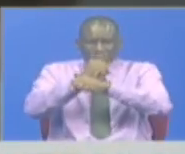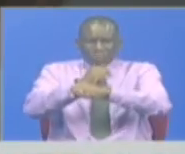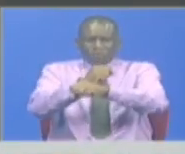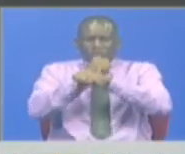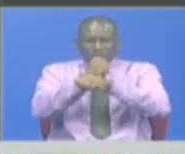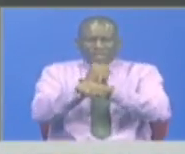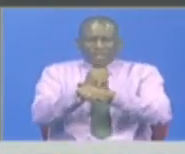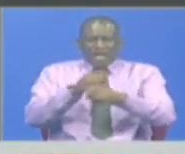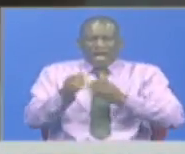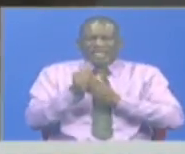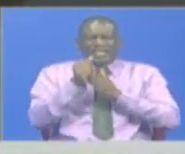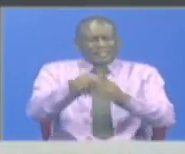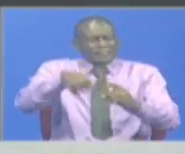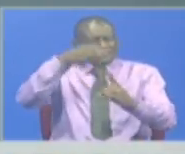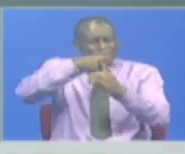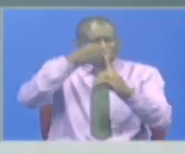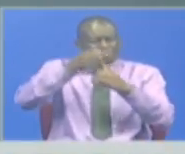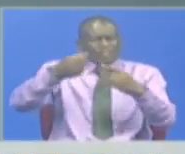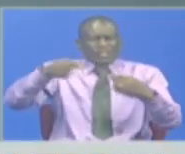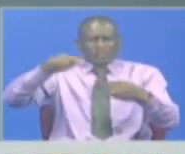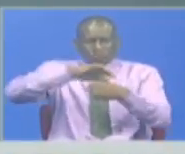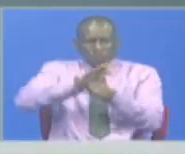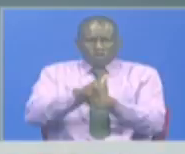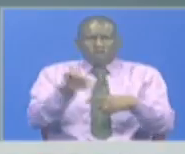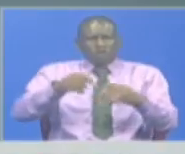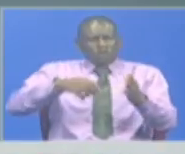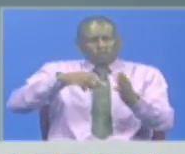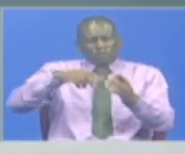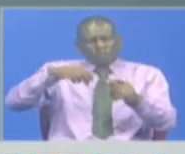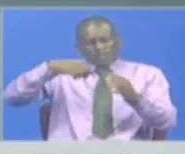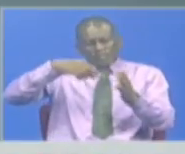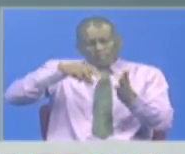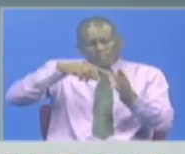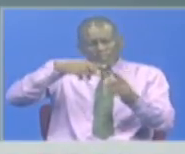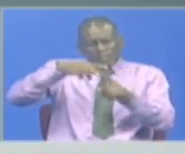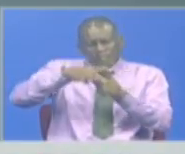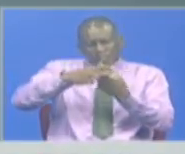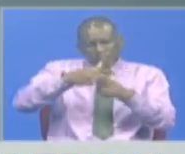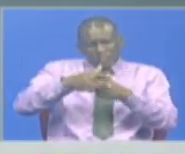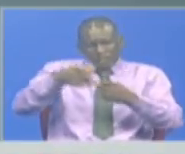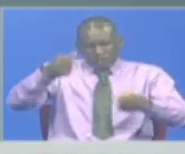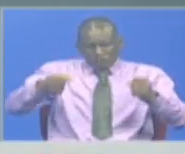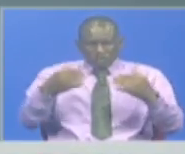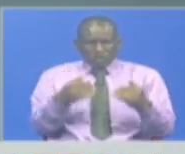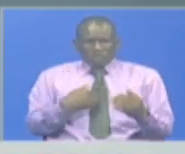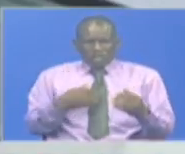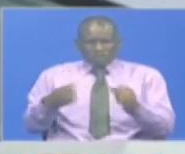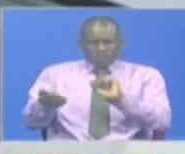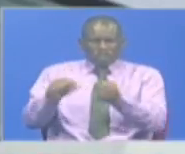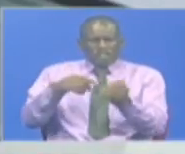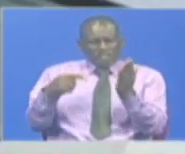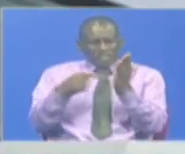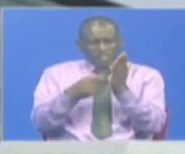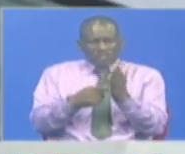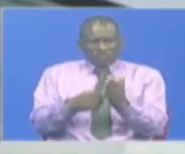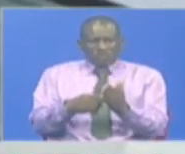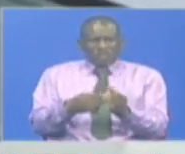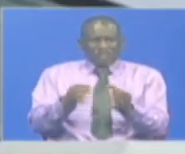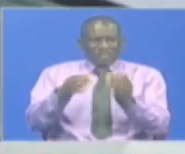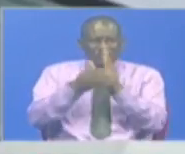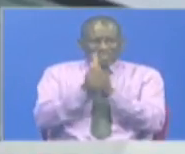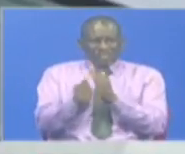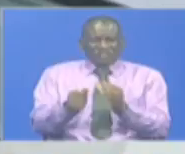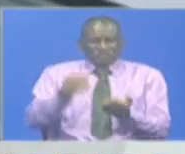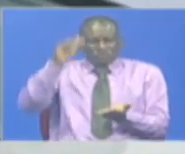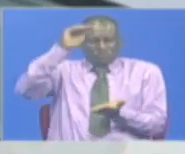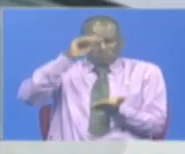fight against the pandemic. From the engineering school in Dakar, they have turned their technical skills towards easing pressure on wards, and they